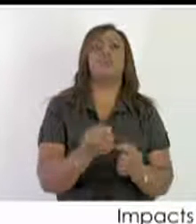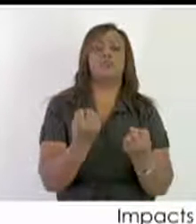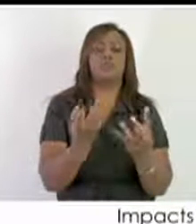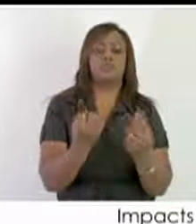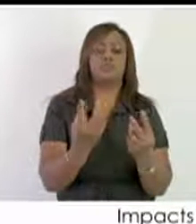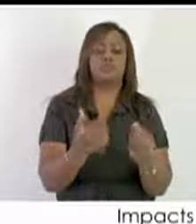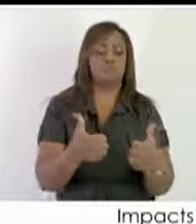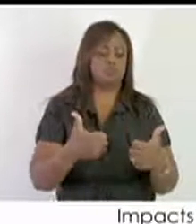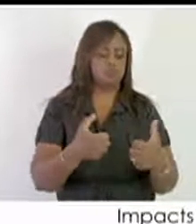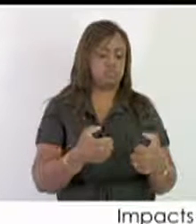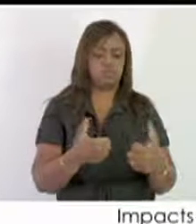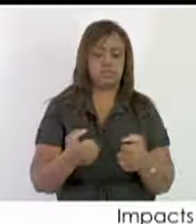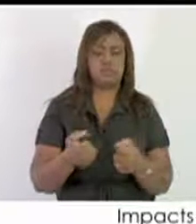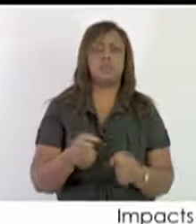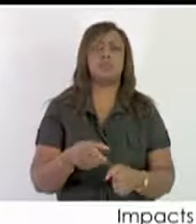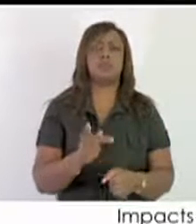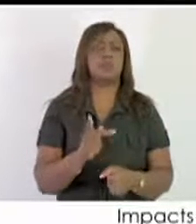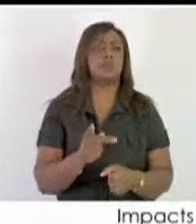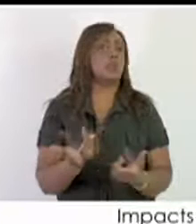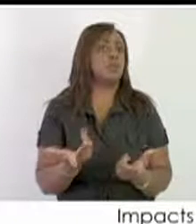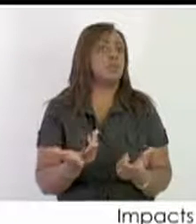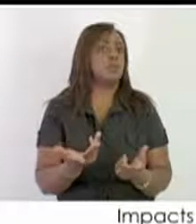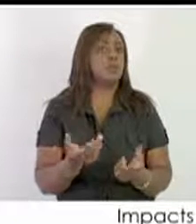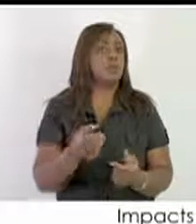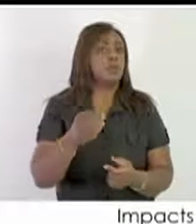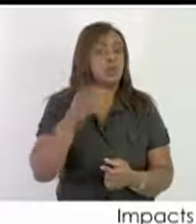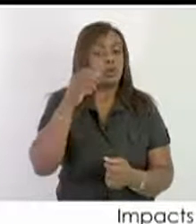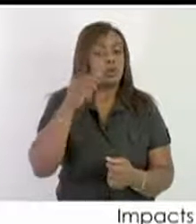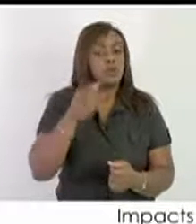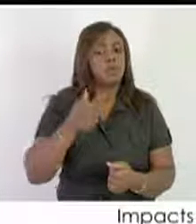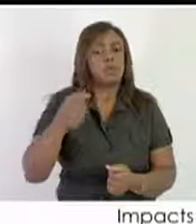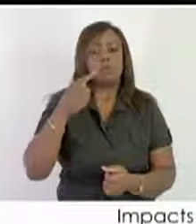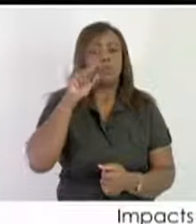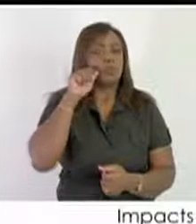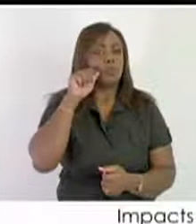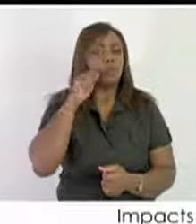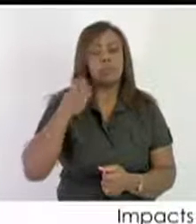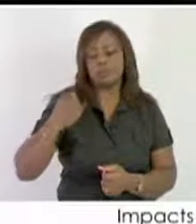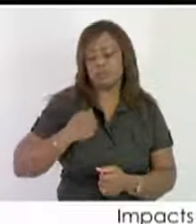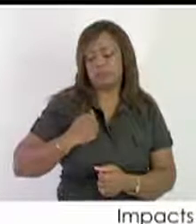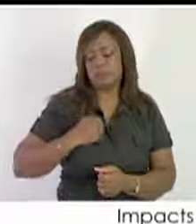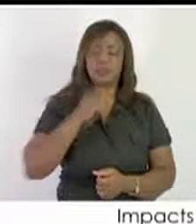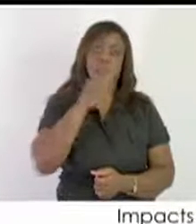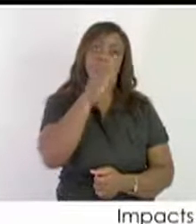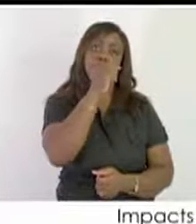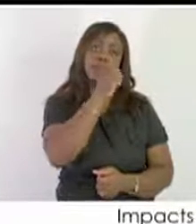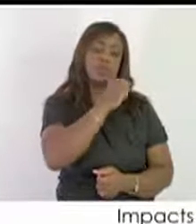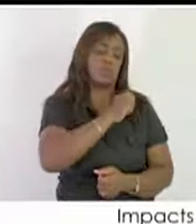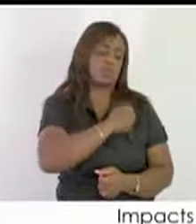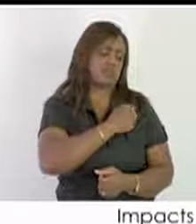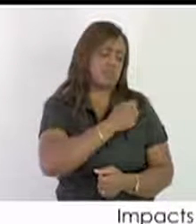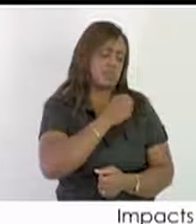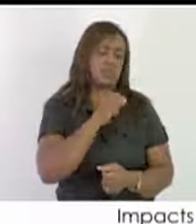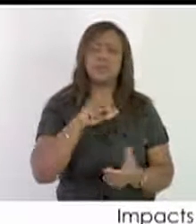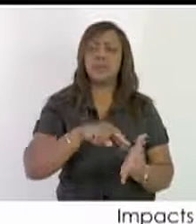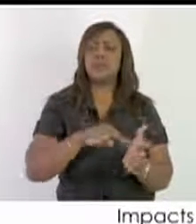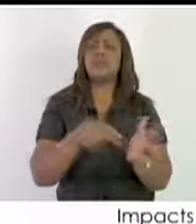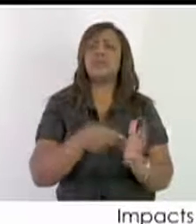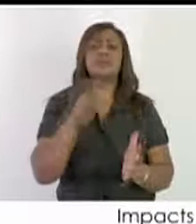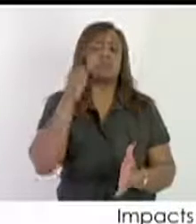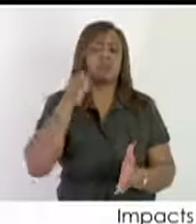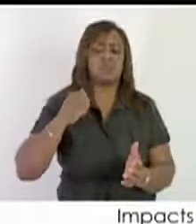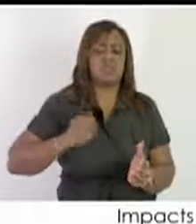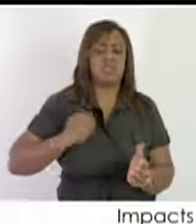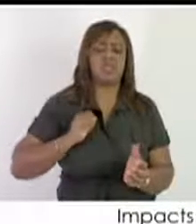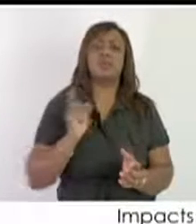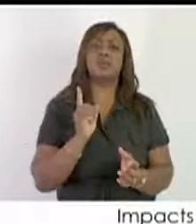sexual partners. Sugar daddies and sugar mommies. Let's look at the sugar daddies. What are sugar daddies? Sugar